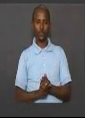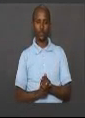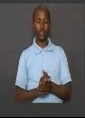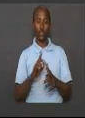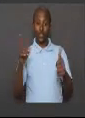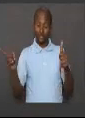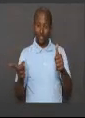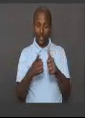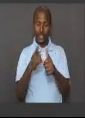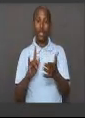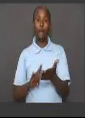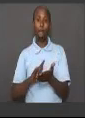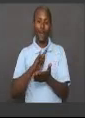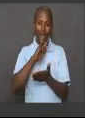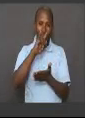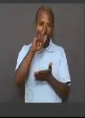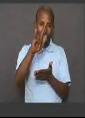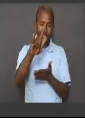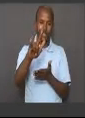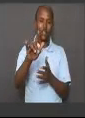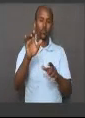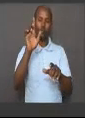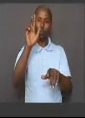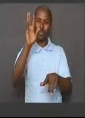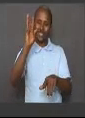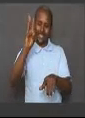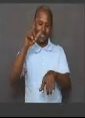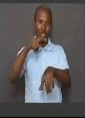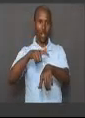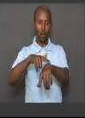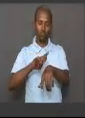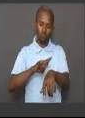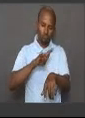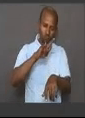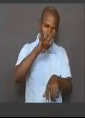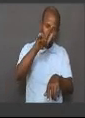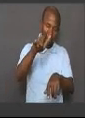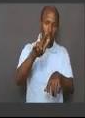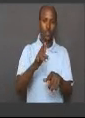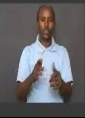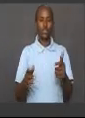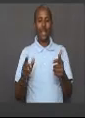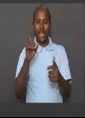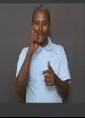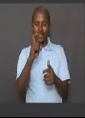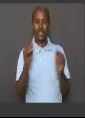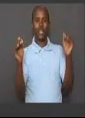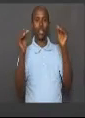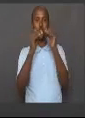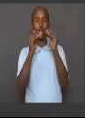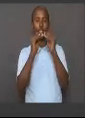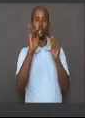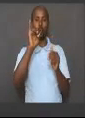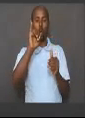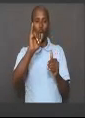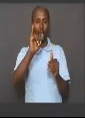So the first plane flew for 6 hours. Since x equals